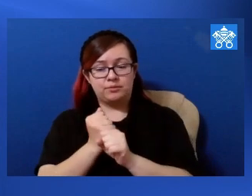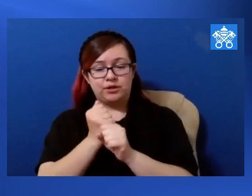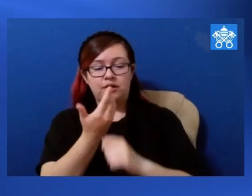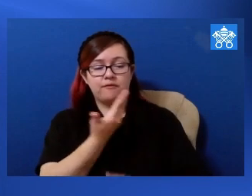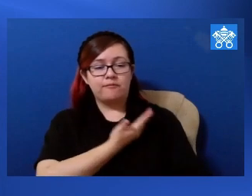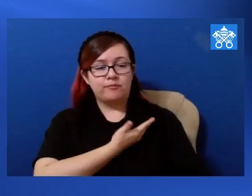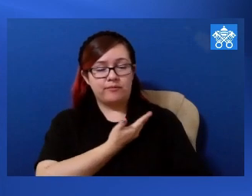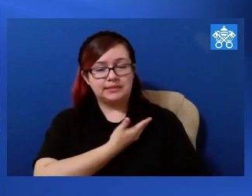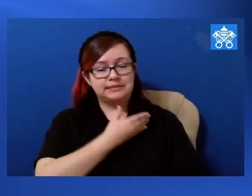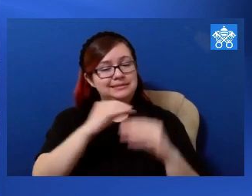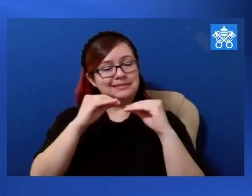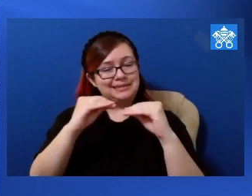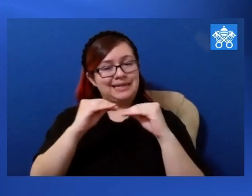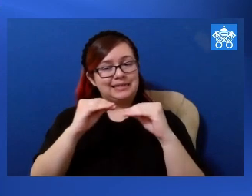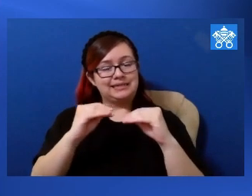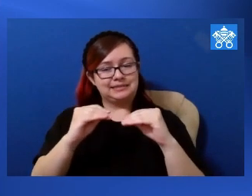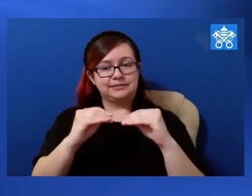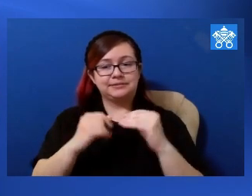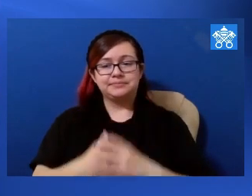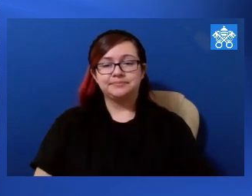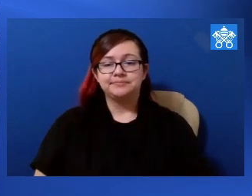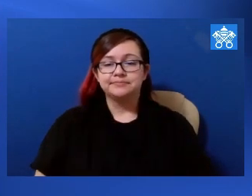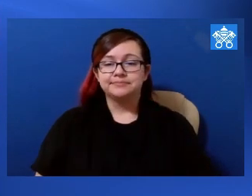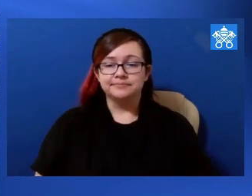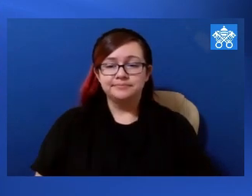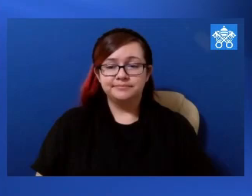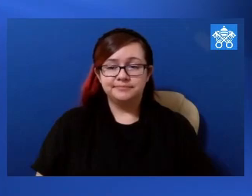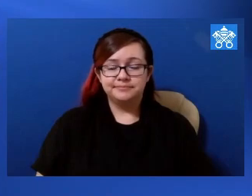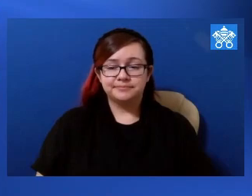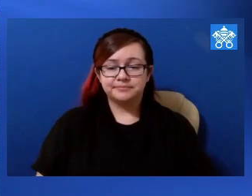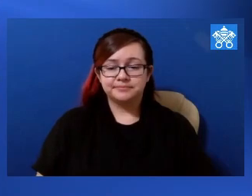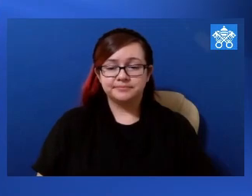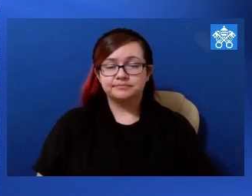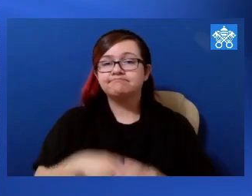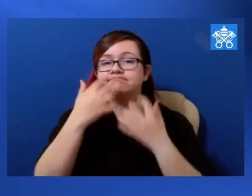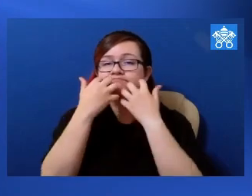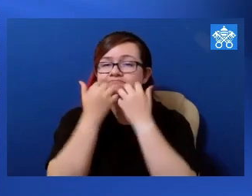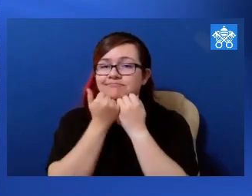The following is a summary of the Holy Father's catechesis at the beginning of the audience.